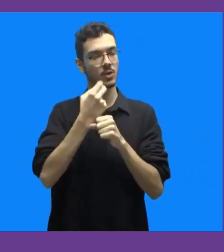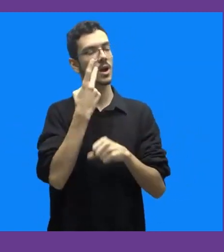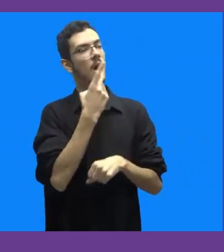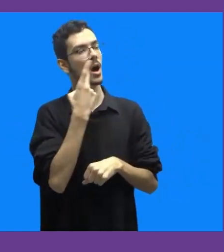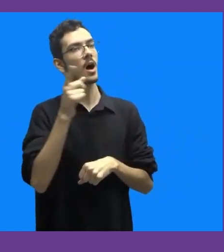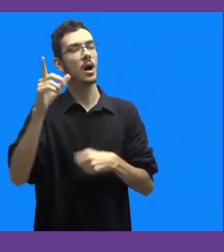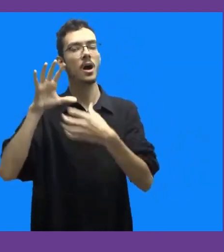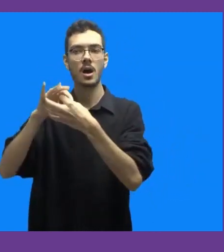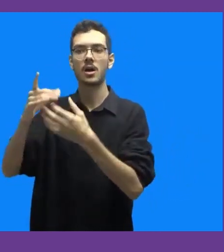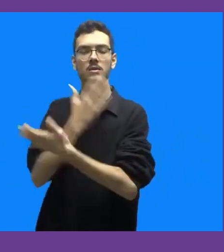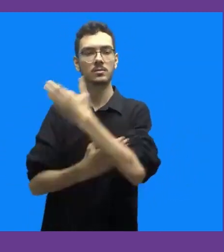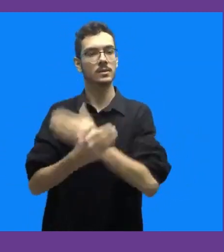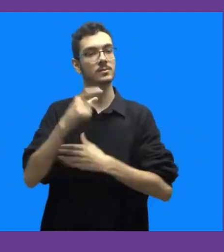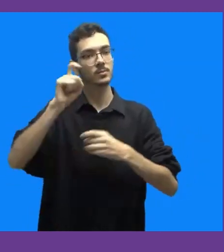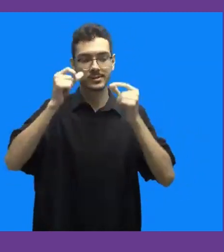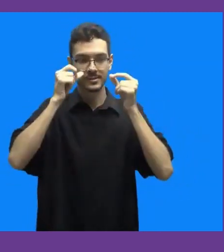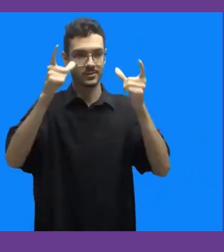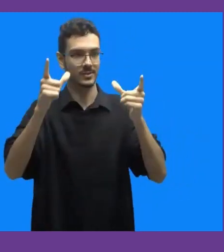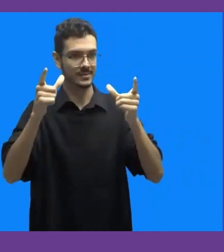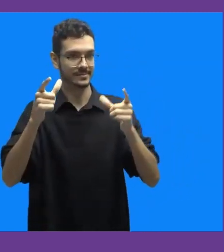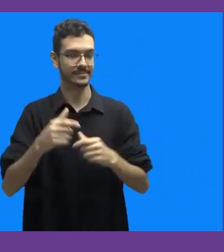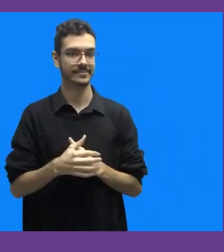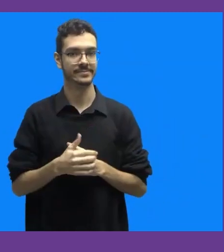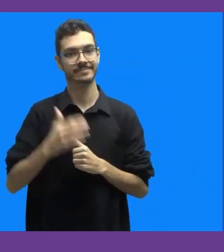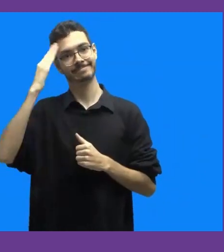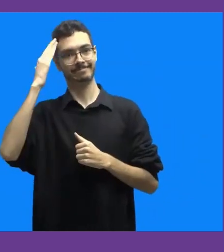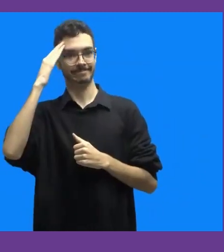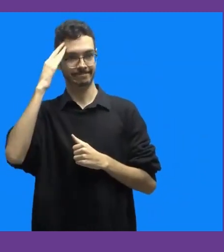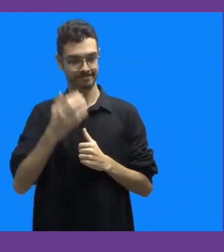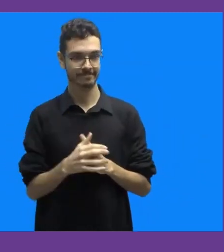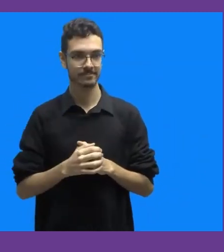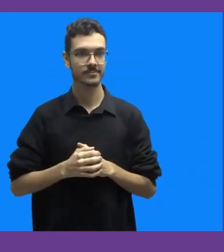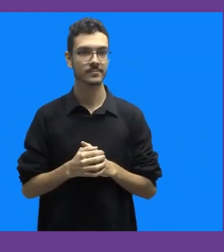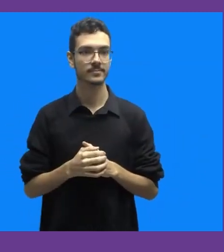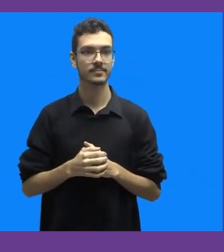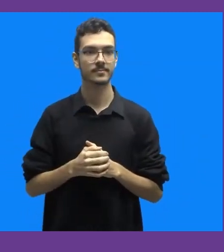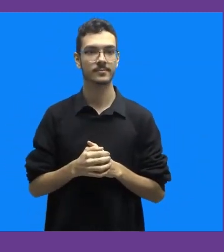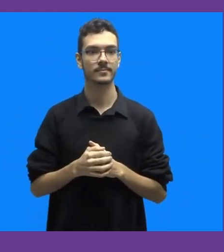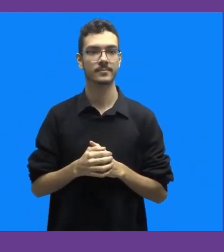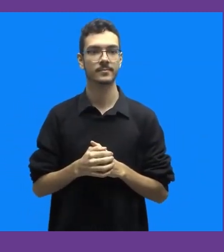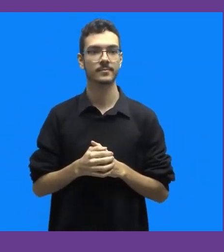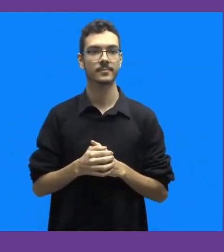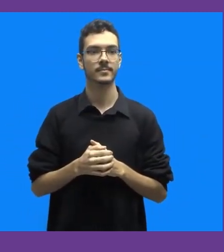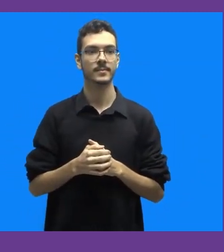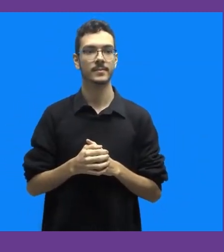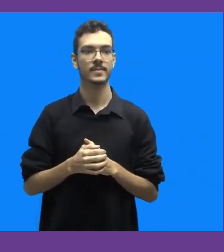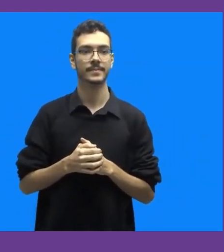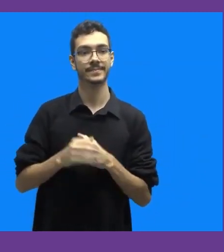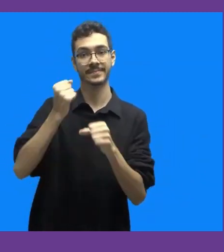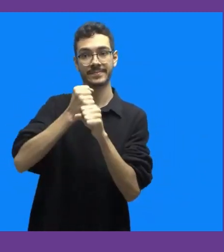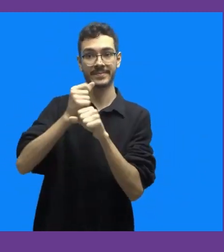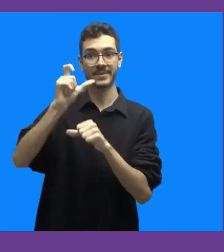teaching staff to know about inclusion and know about how their students need them to provide their documentation, their notes